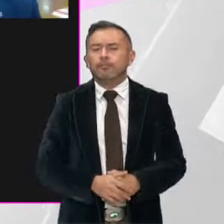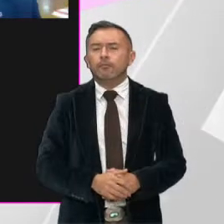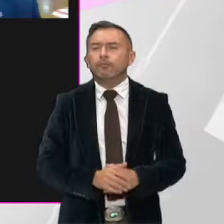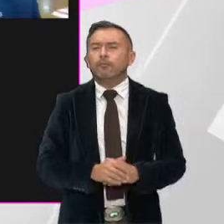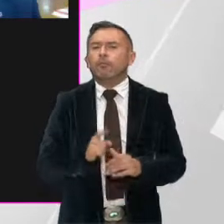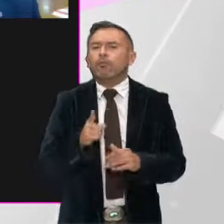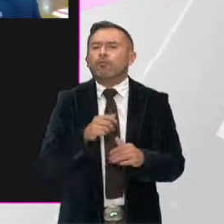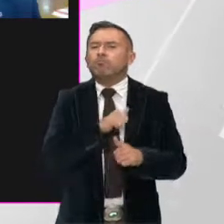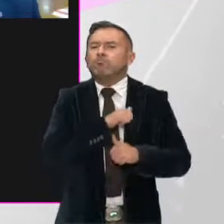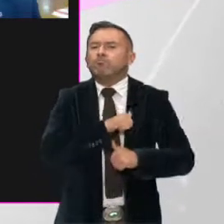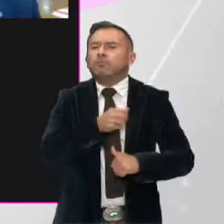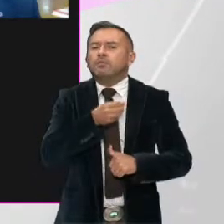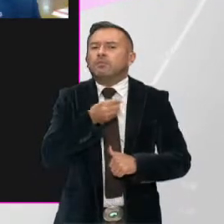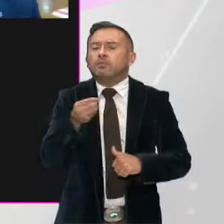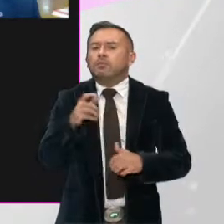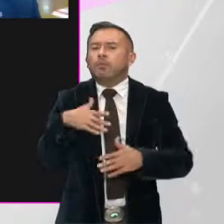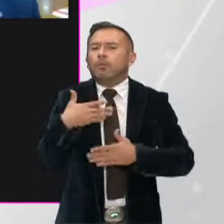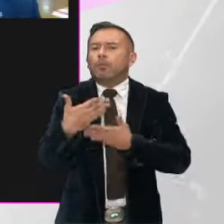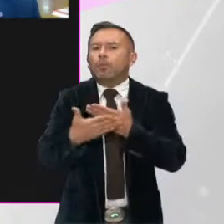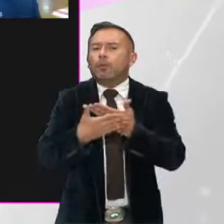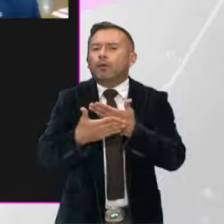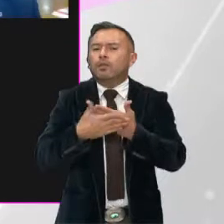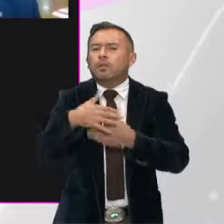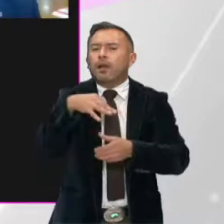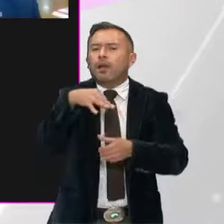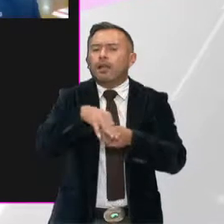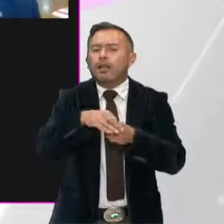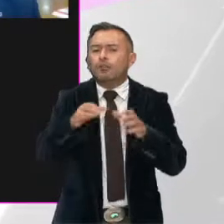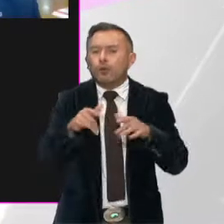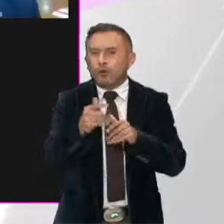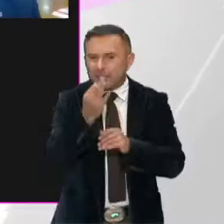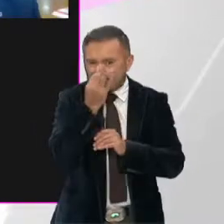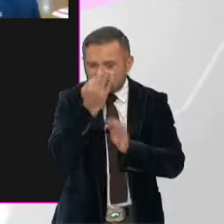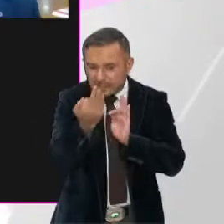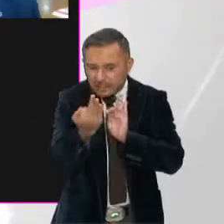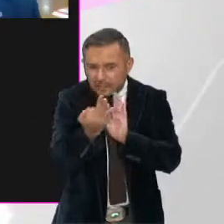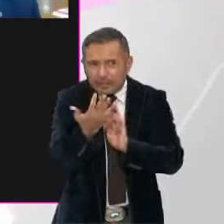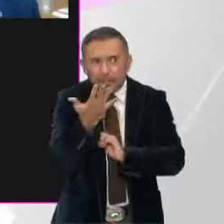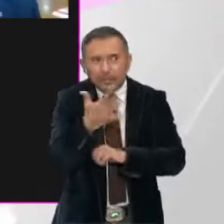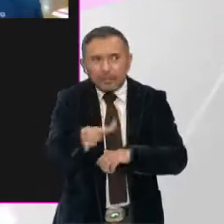many people in the world think or ask, how